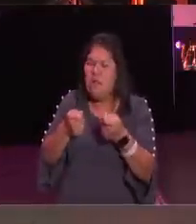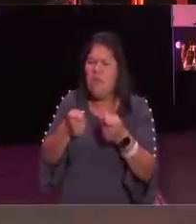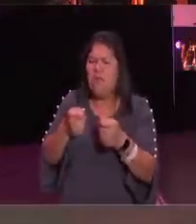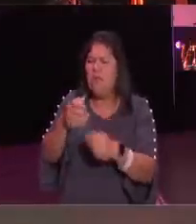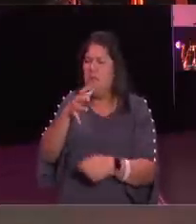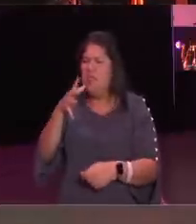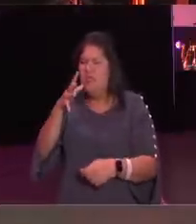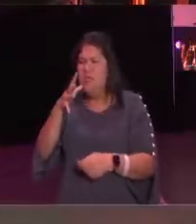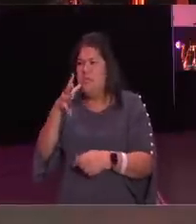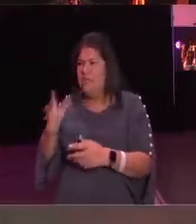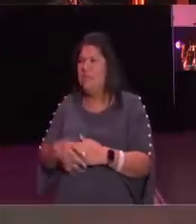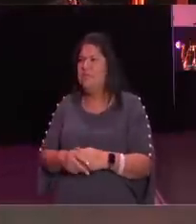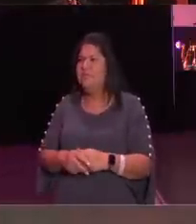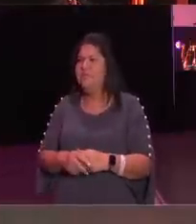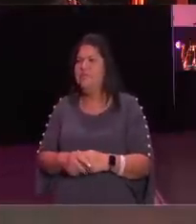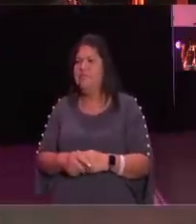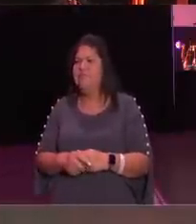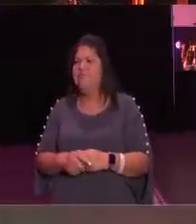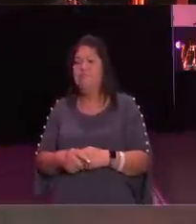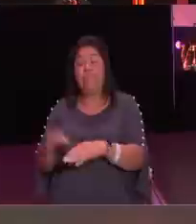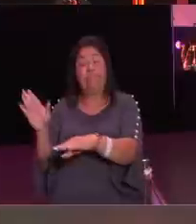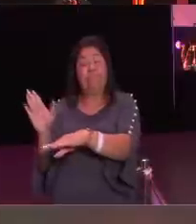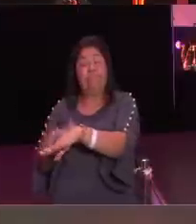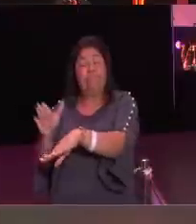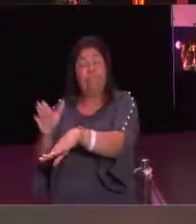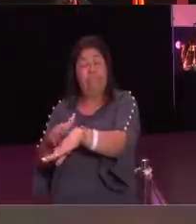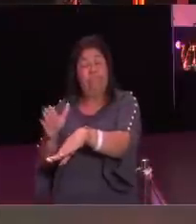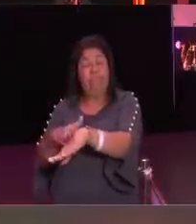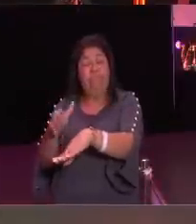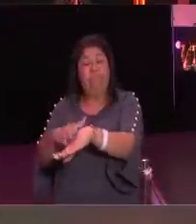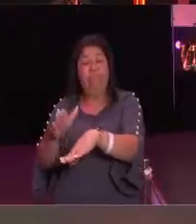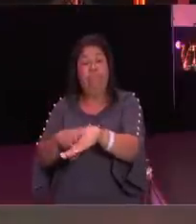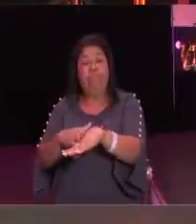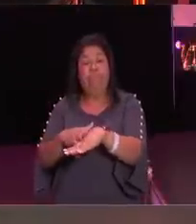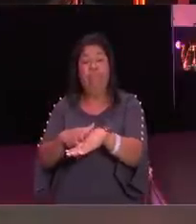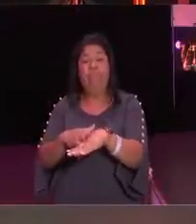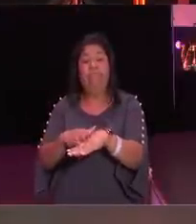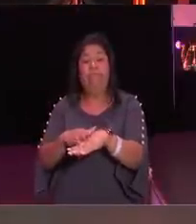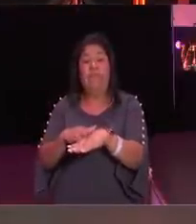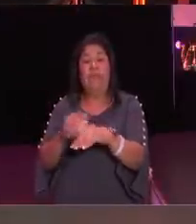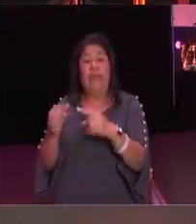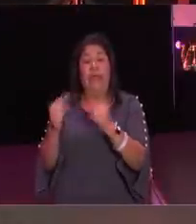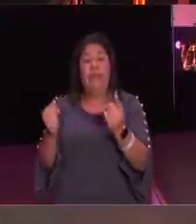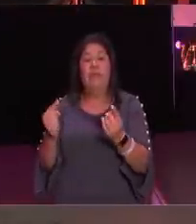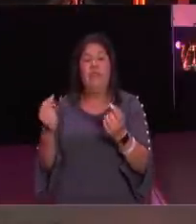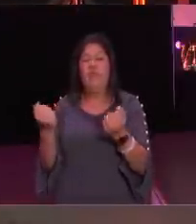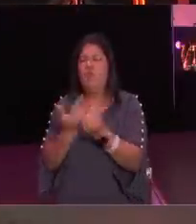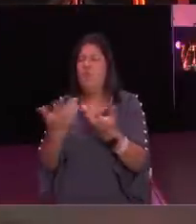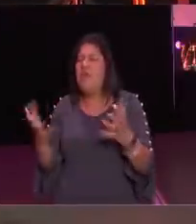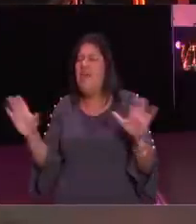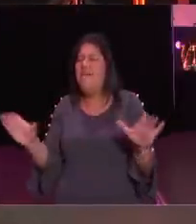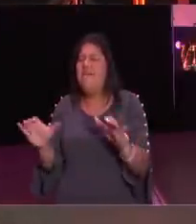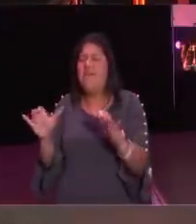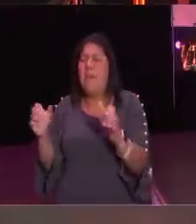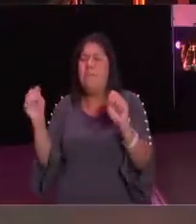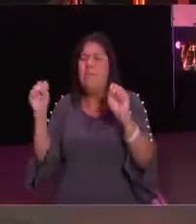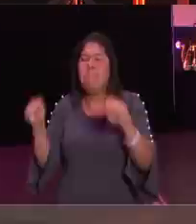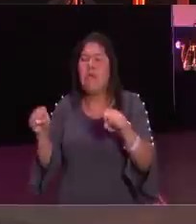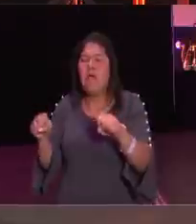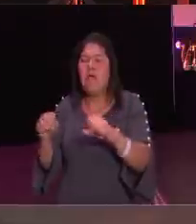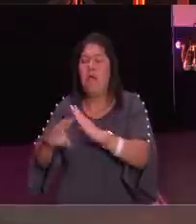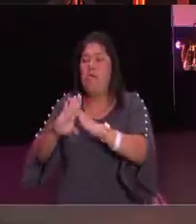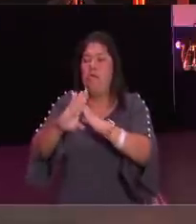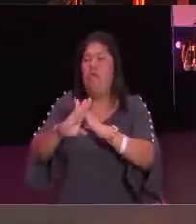field. But I must caution you, the enemy will do everything he can